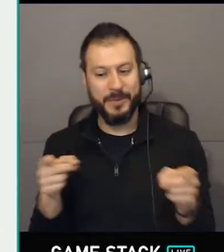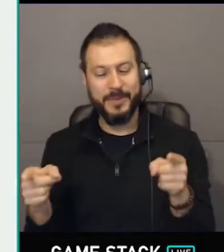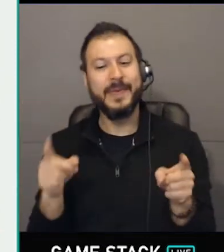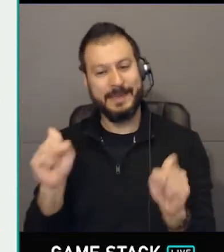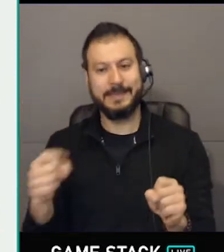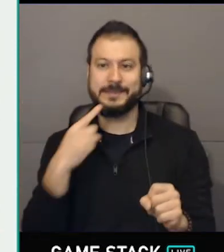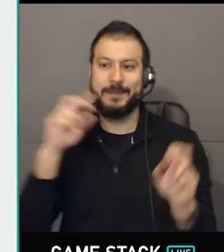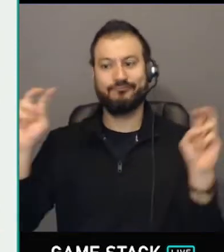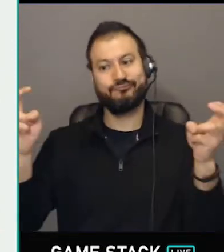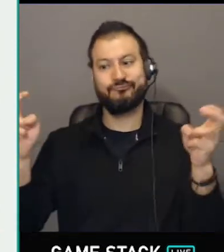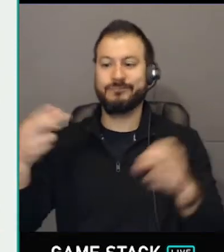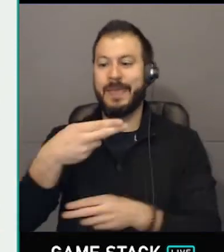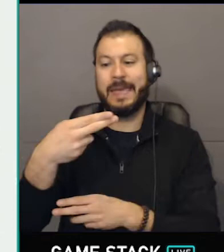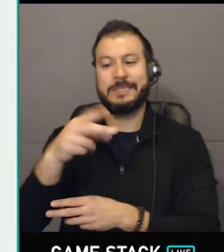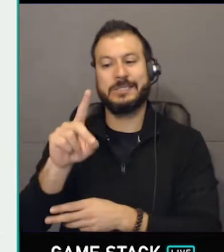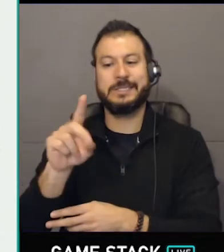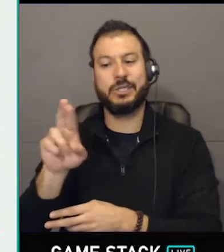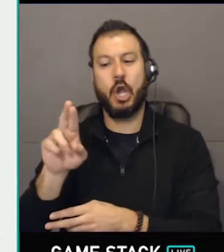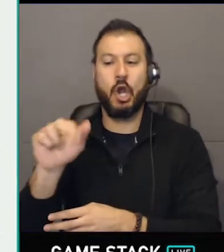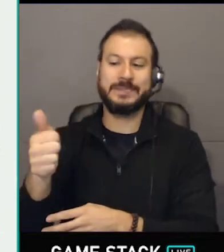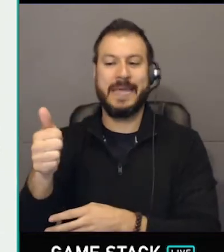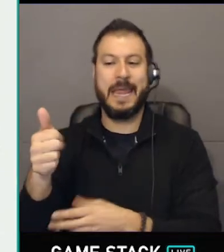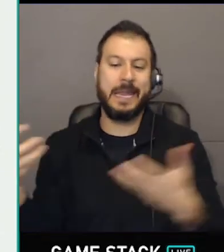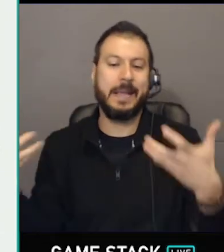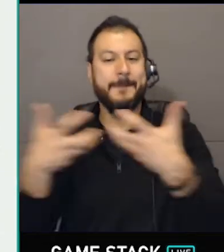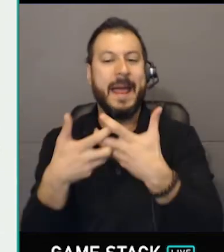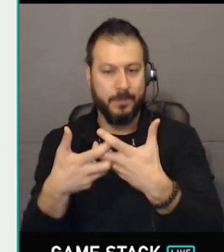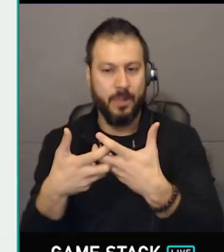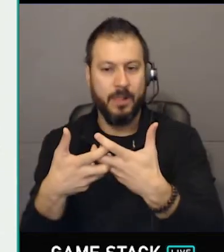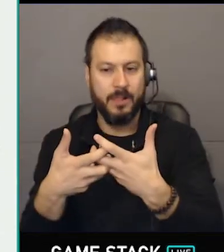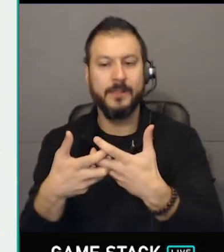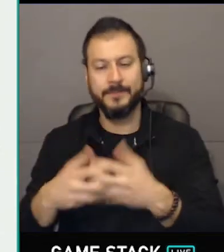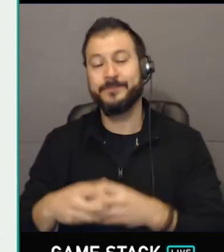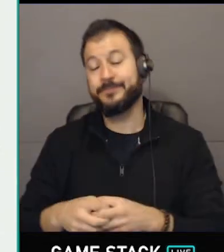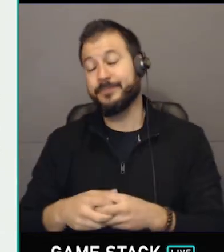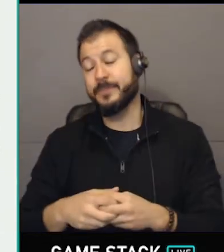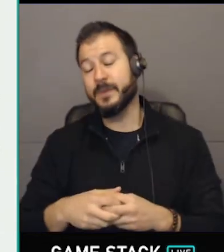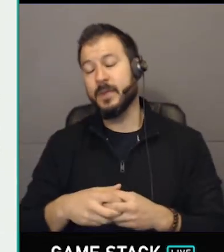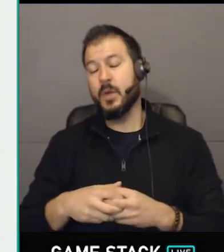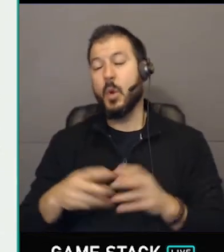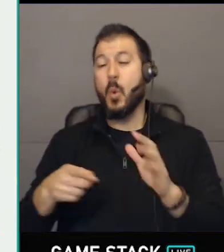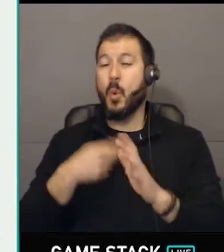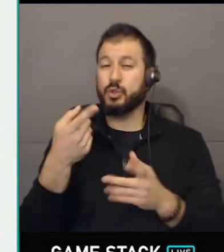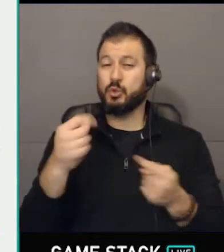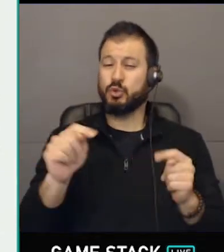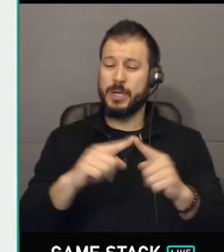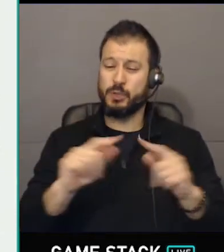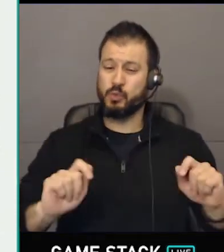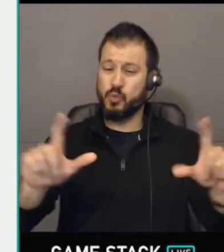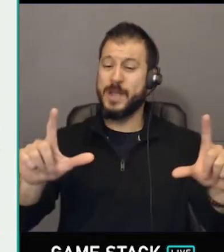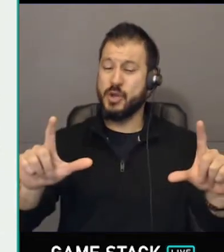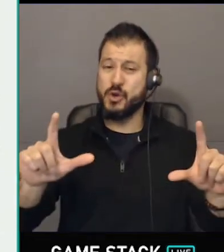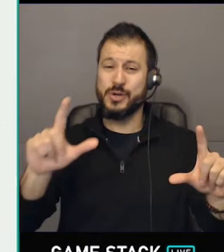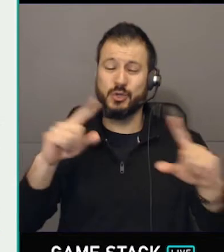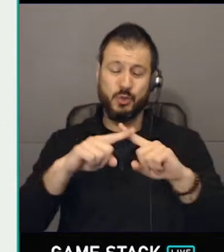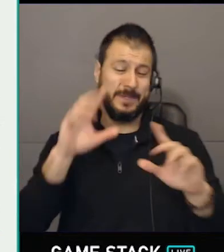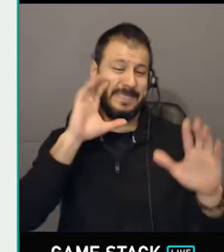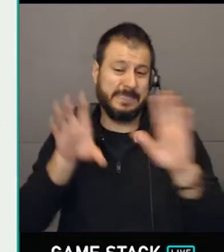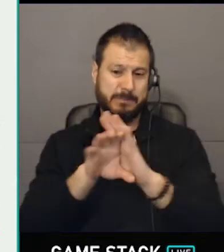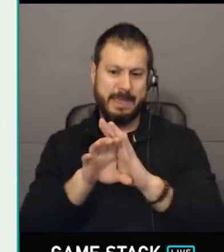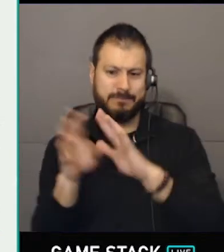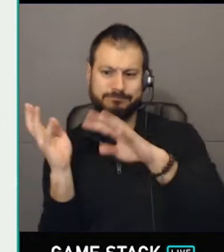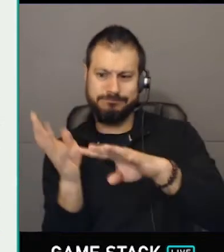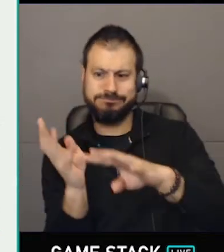be HDR10 compatible. What's worse, once you try rendering to a display, it may do anything